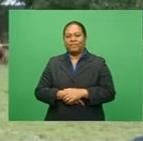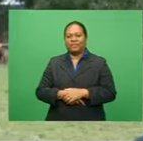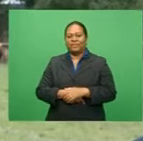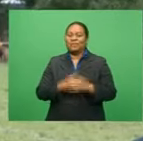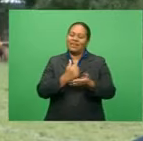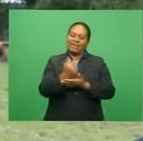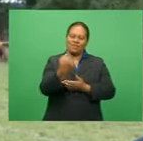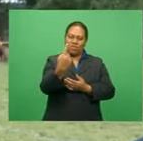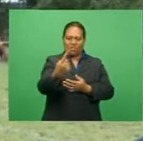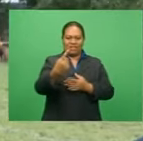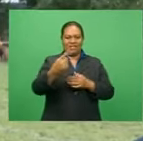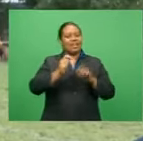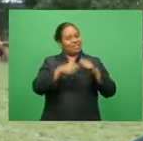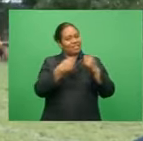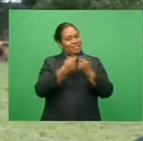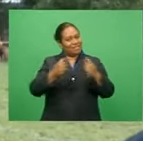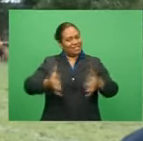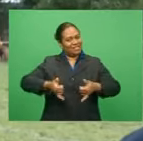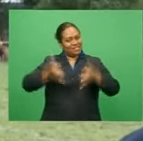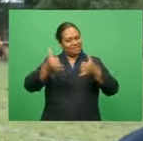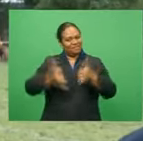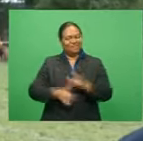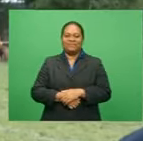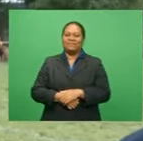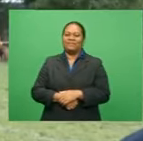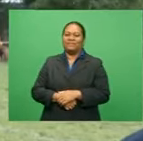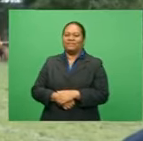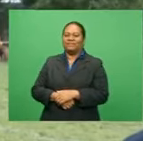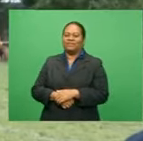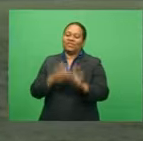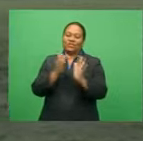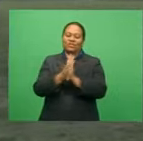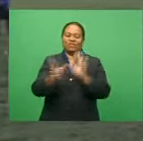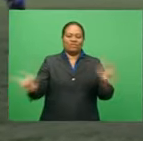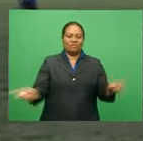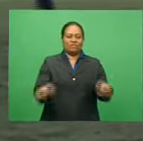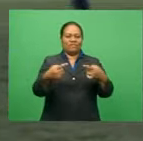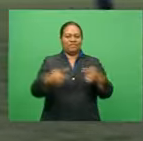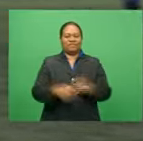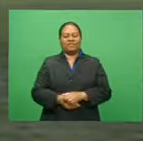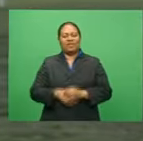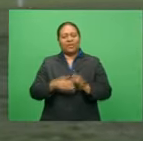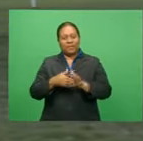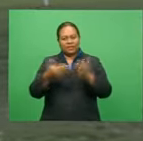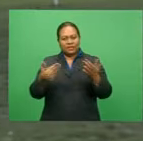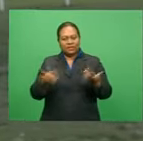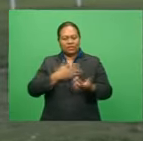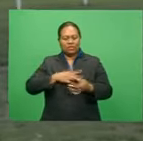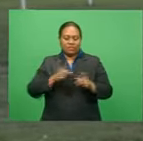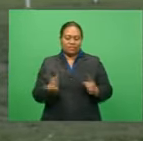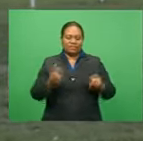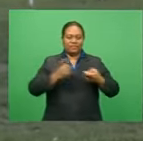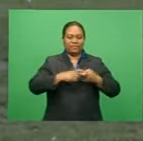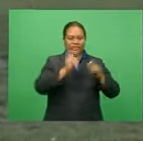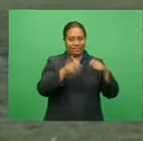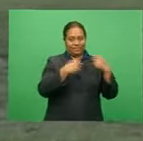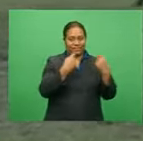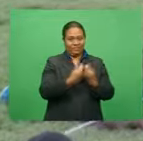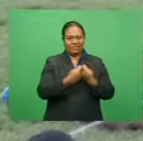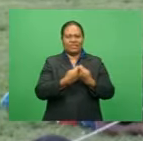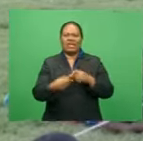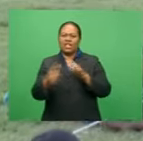#1 team in the Skipper Cup and make it to the final this year. Also looking to make the game day squad for Suva this weekend,